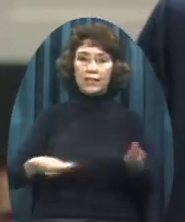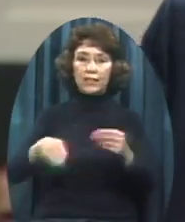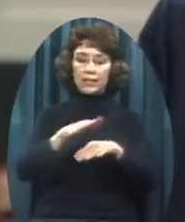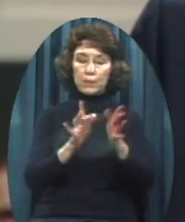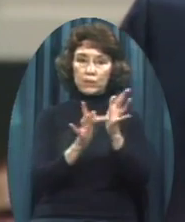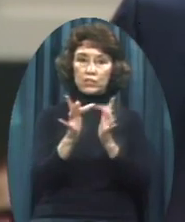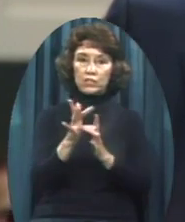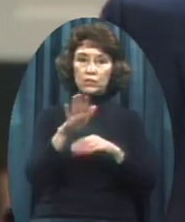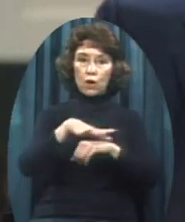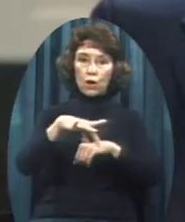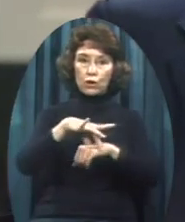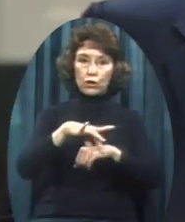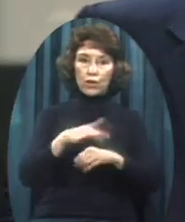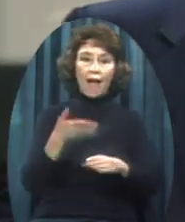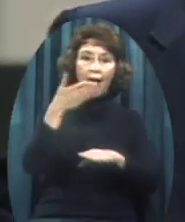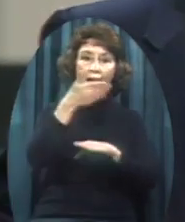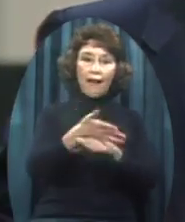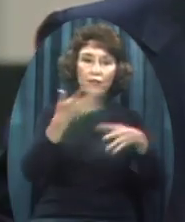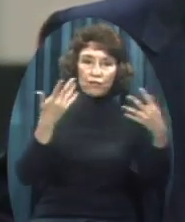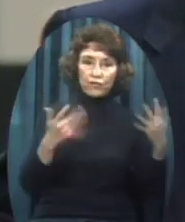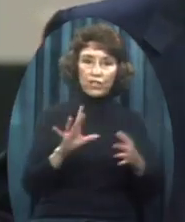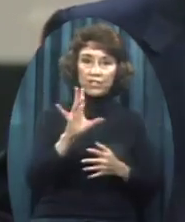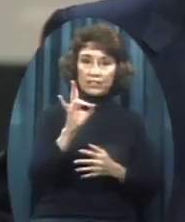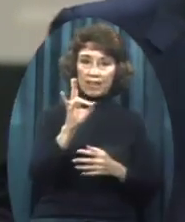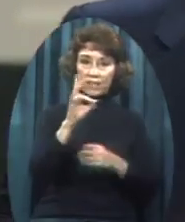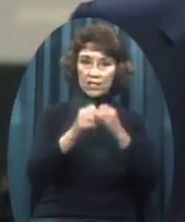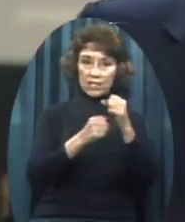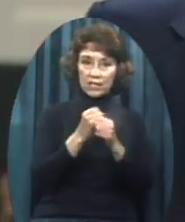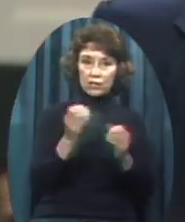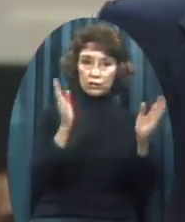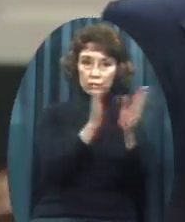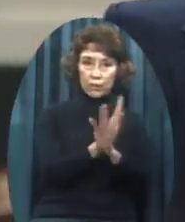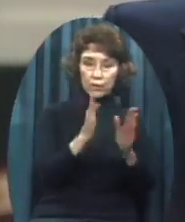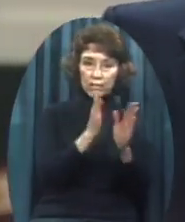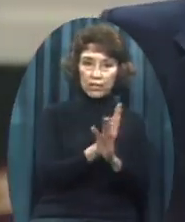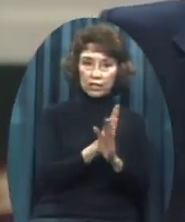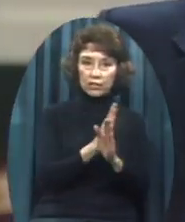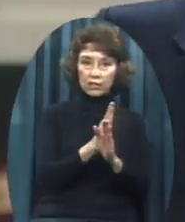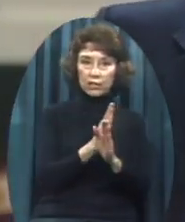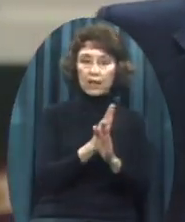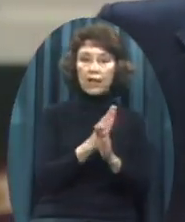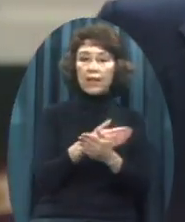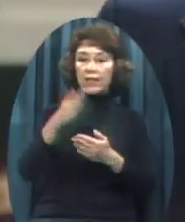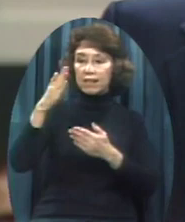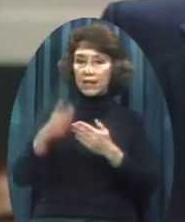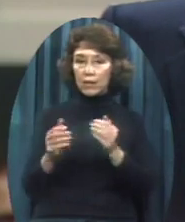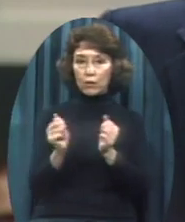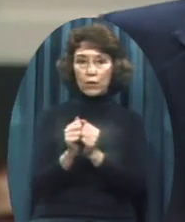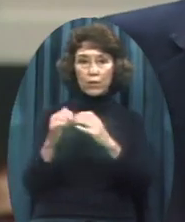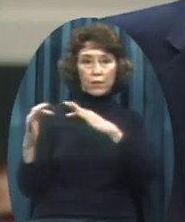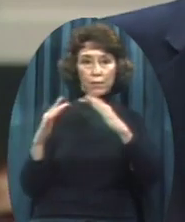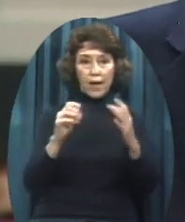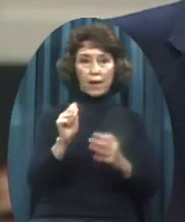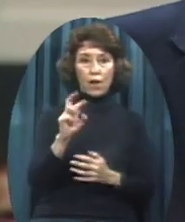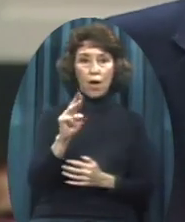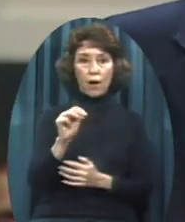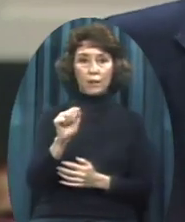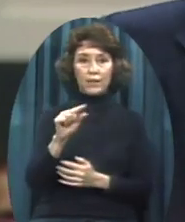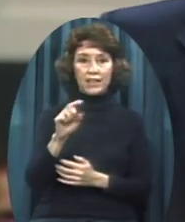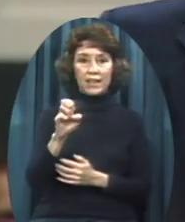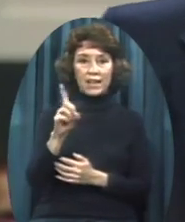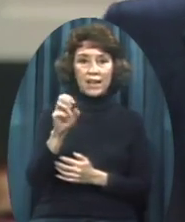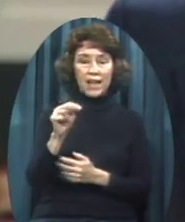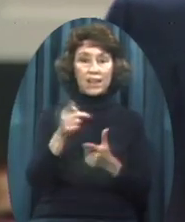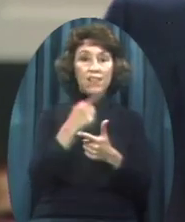and the 7 years of tribulation, consummating with the battle of Armageddon. Then he, Christ, will come with tens